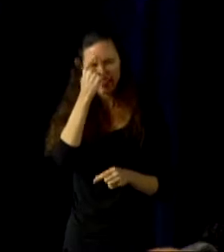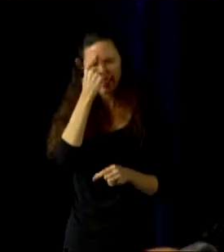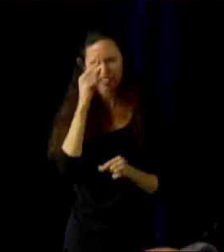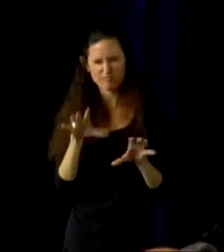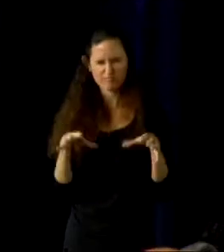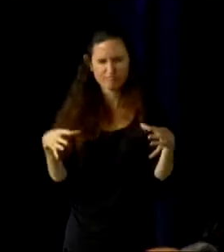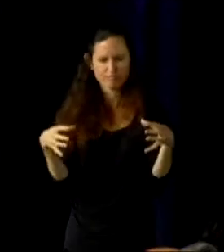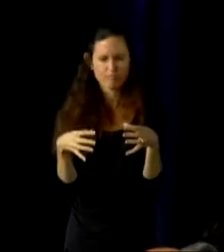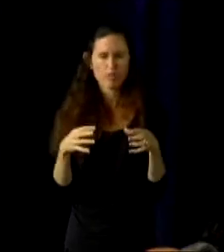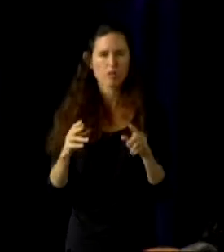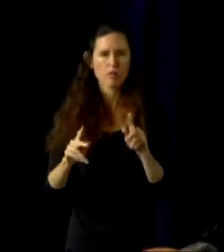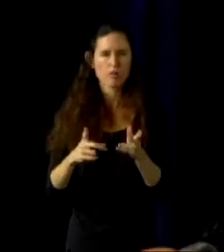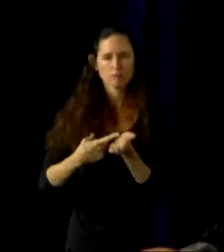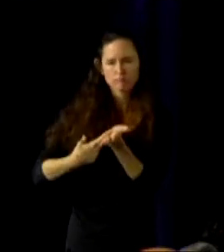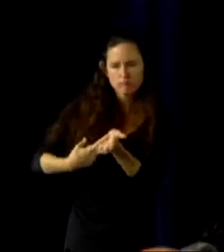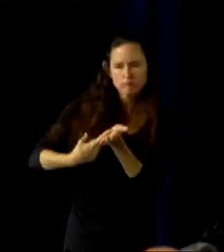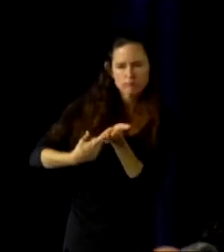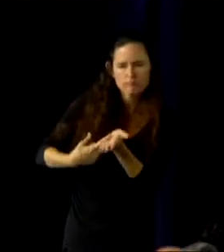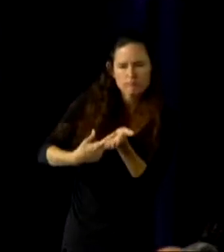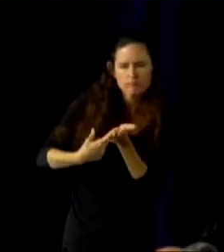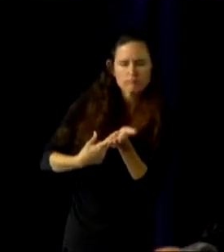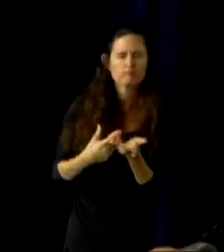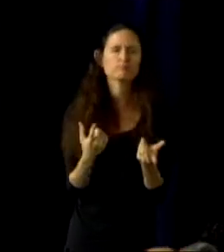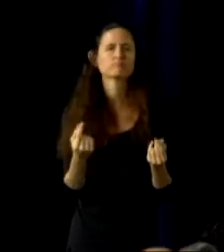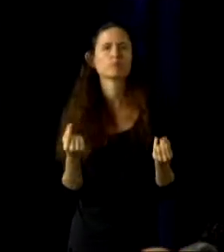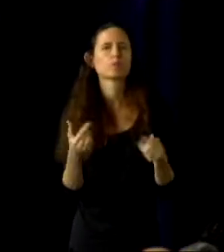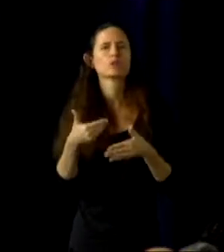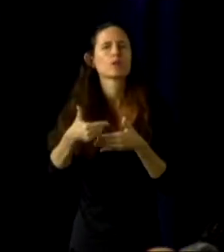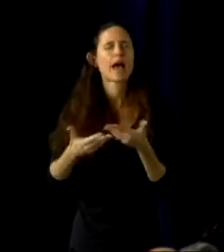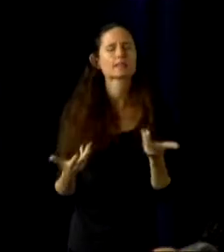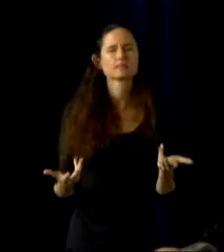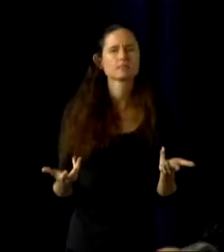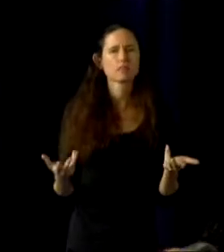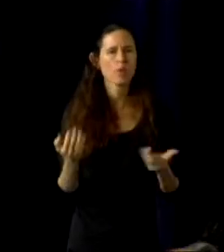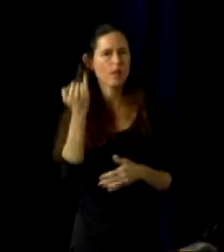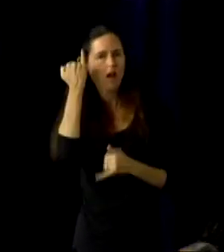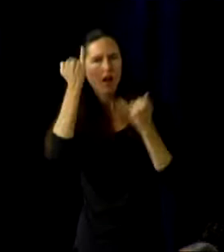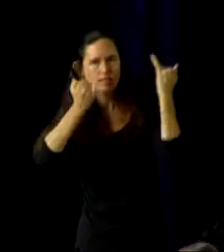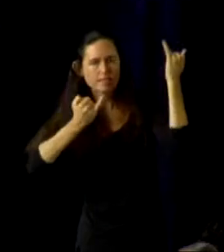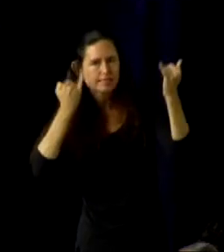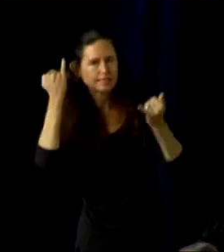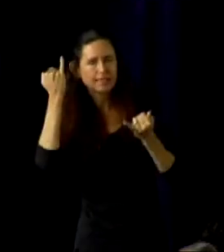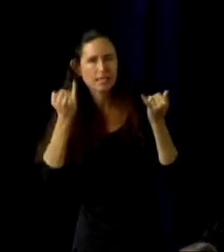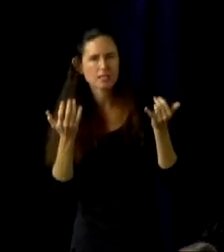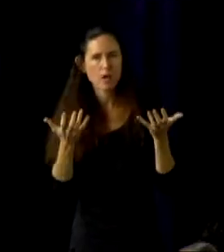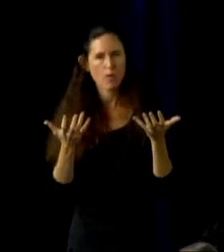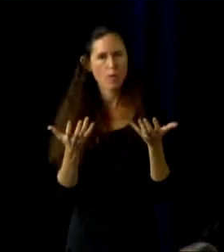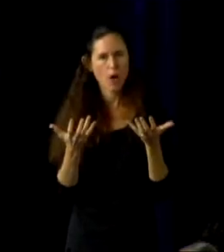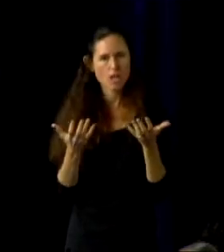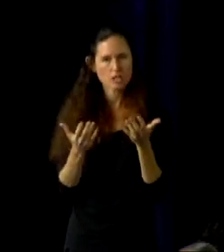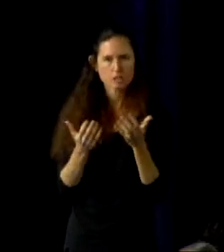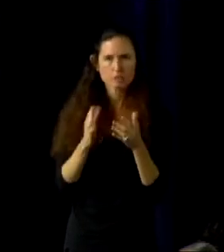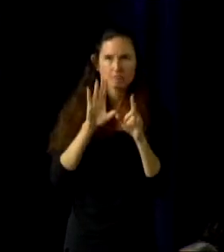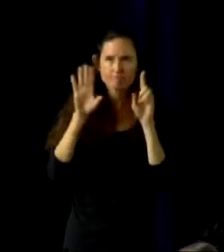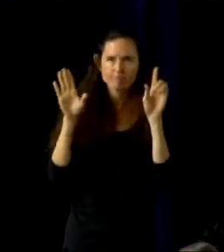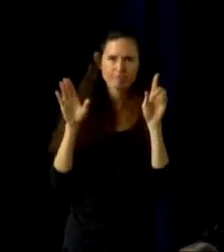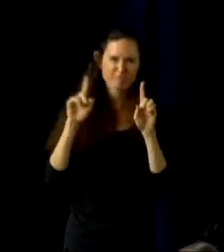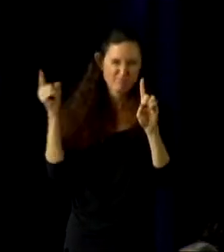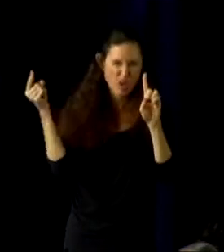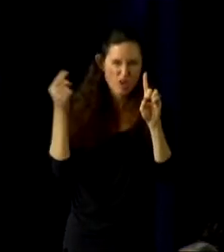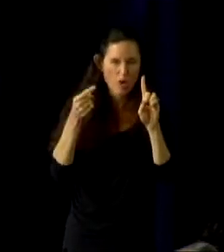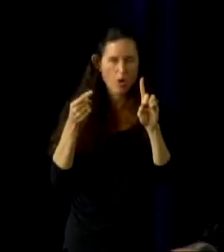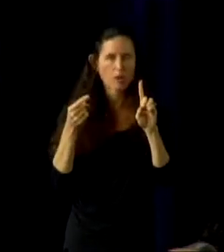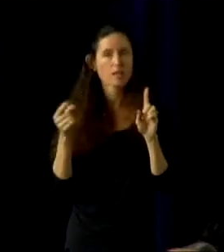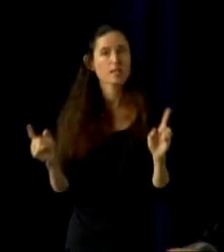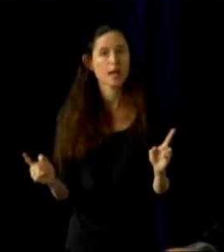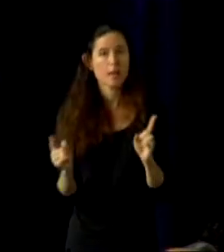sit around and to say, where do we need to go next? What are ideas that we ought to be pursuing? They met earlier this week